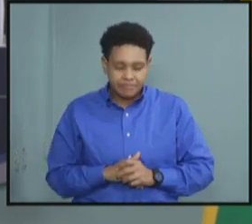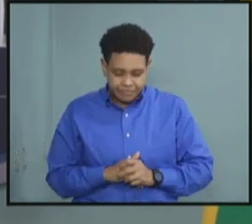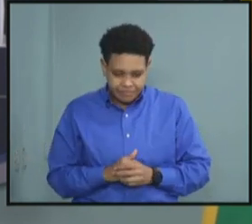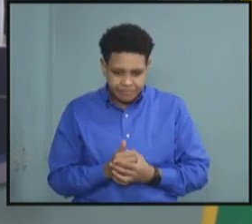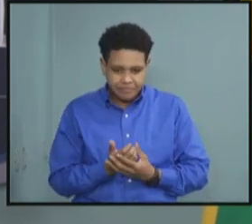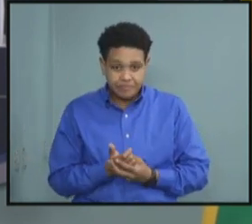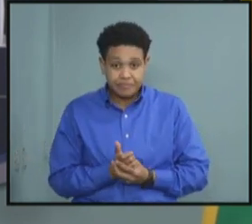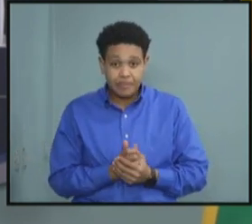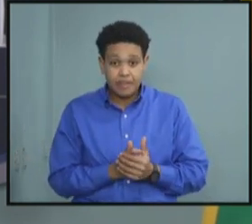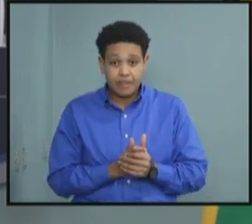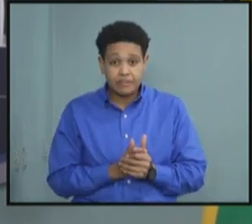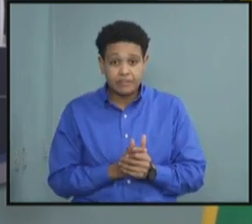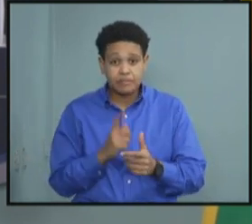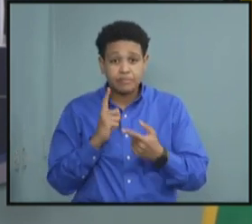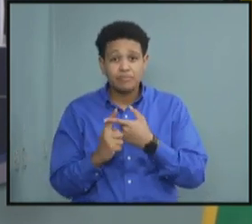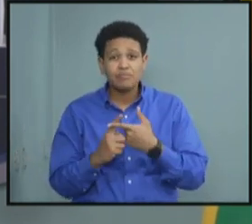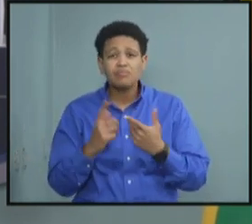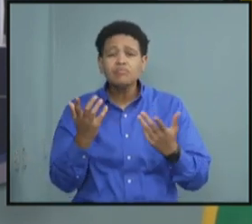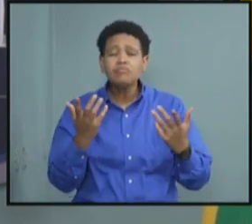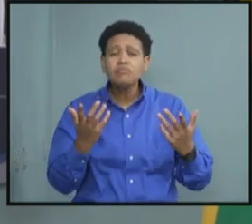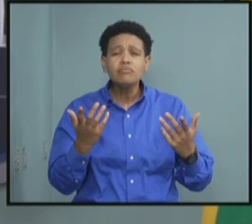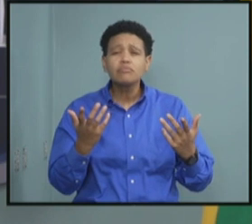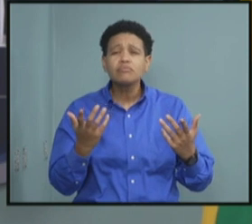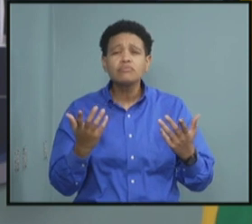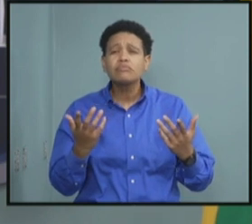and to our